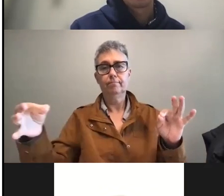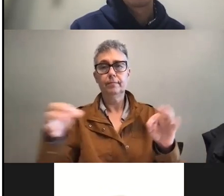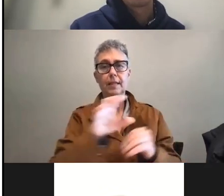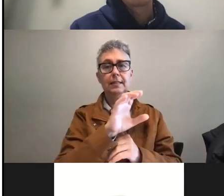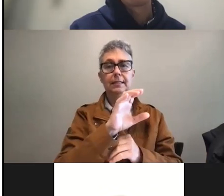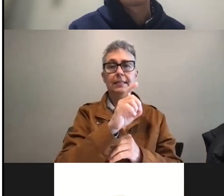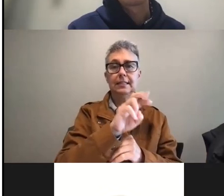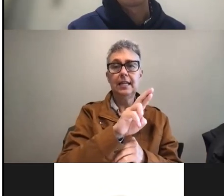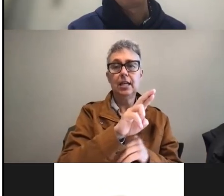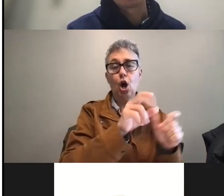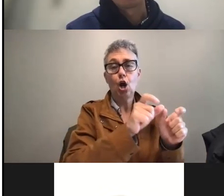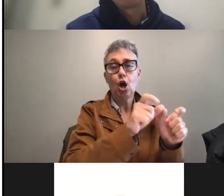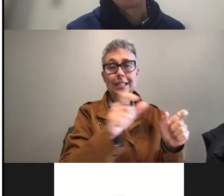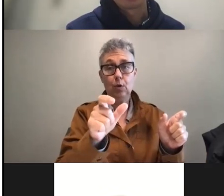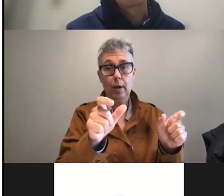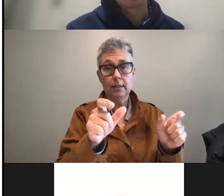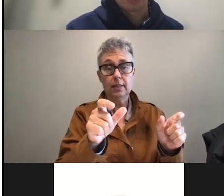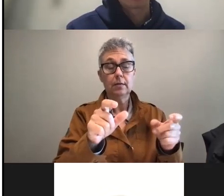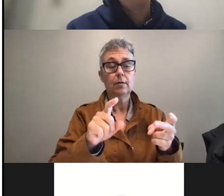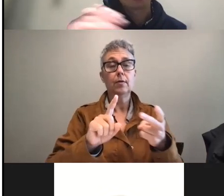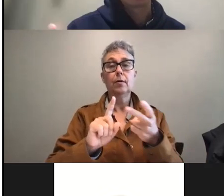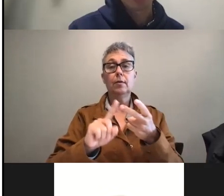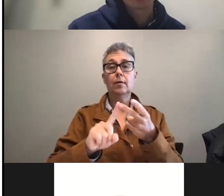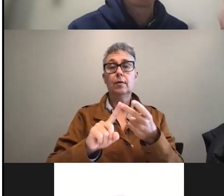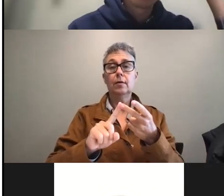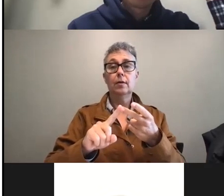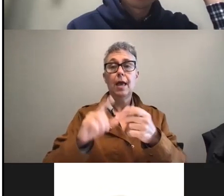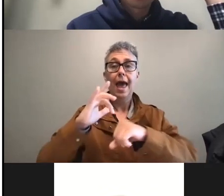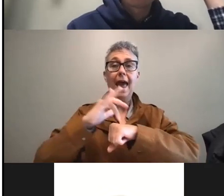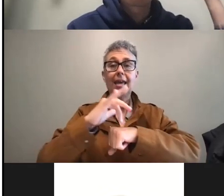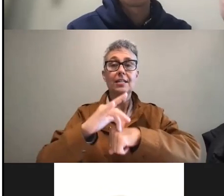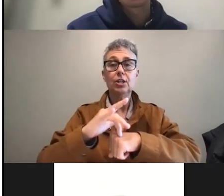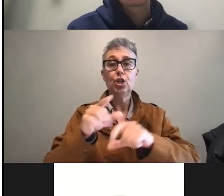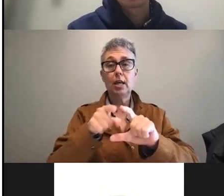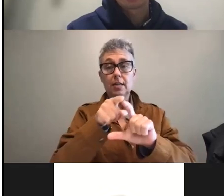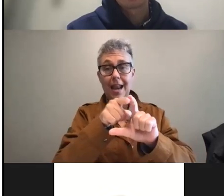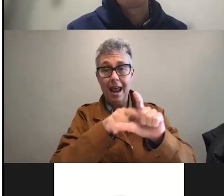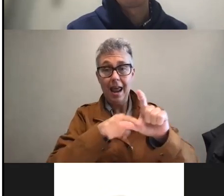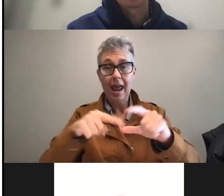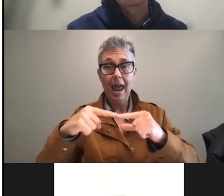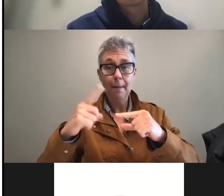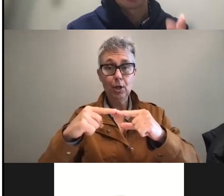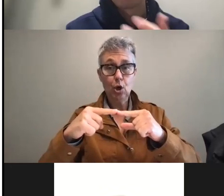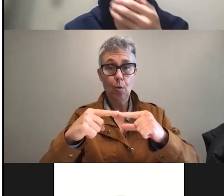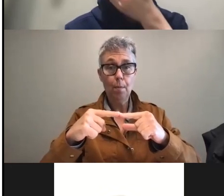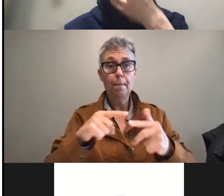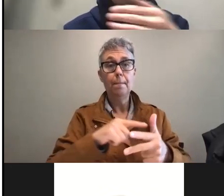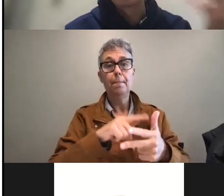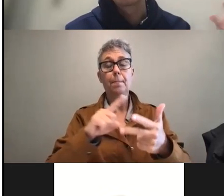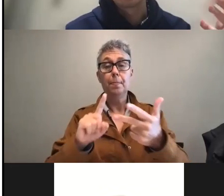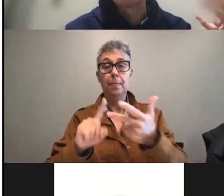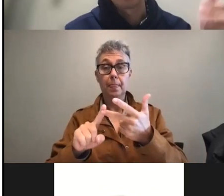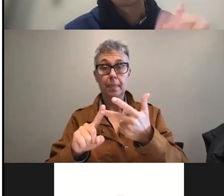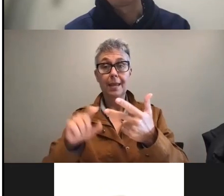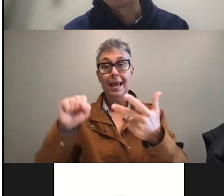sequence and a given antigen epitope in its 3D structure. can we predict its shape? Sorry,